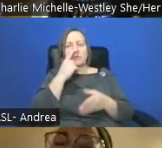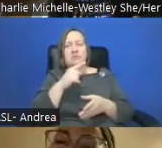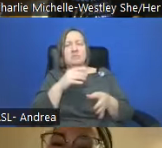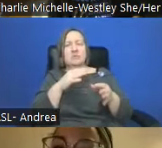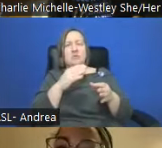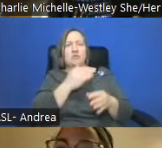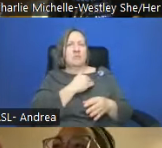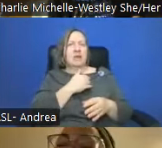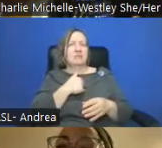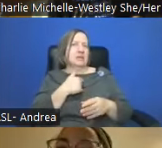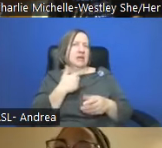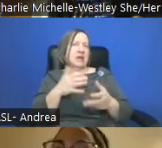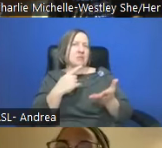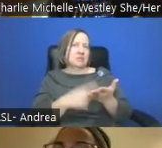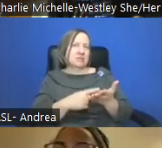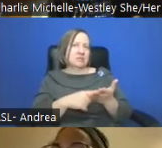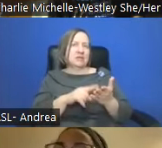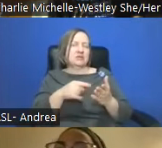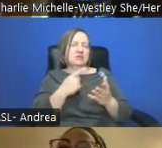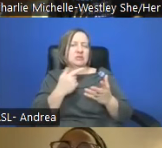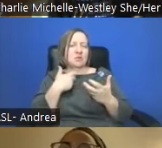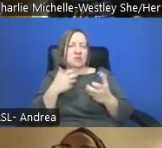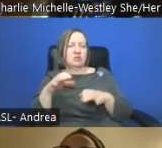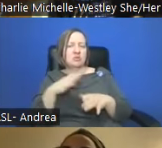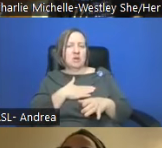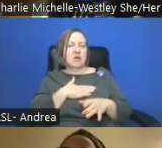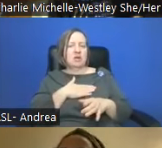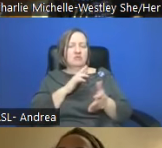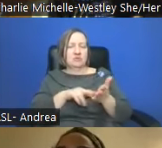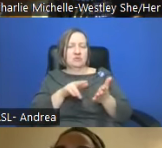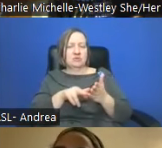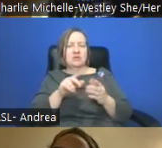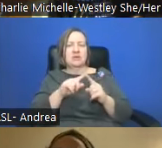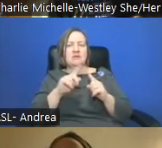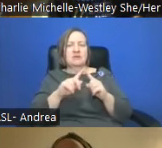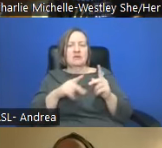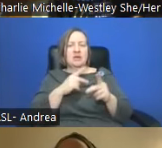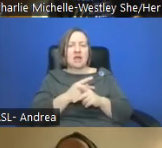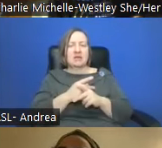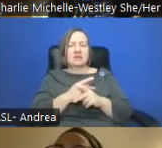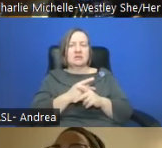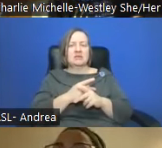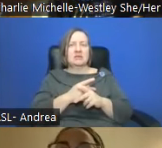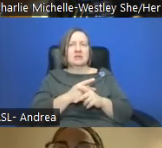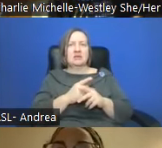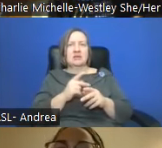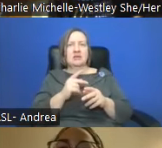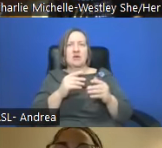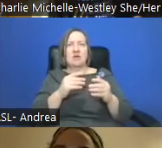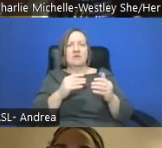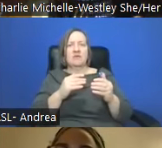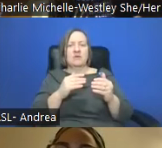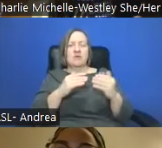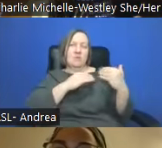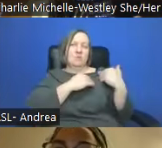and I don't want to necessarily discuss it just so I can do my own research, but the different types of burdens of